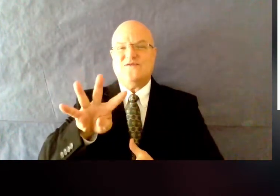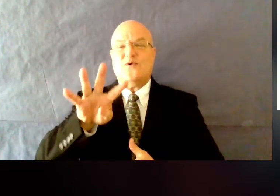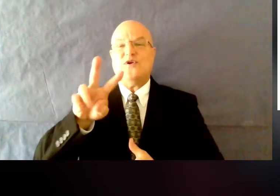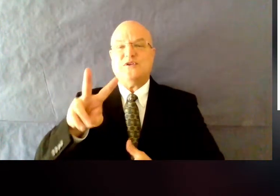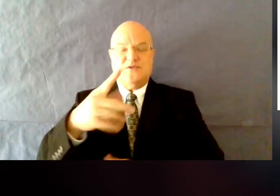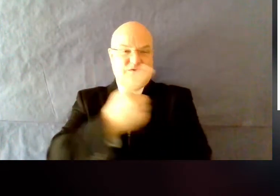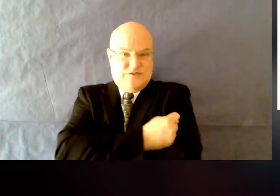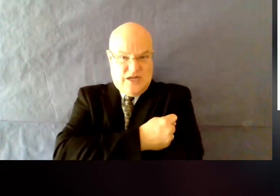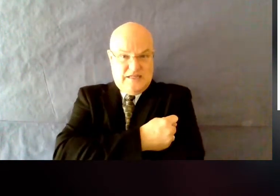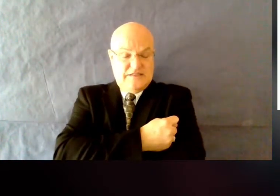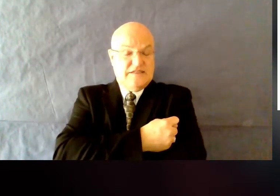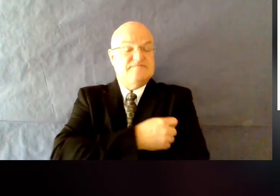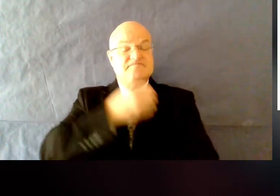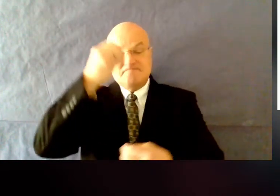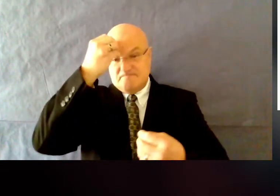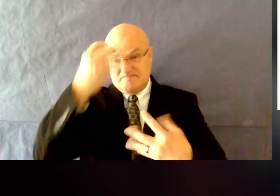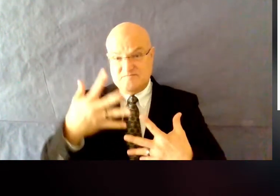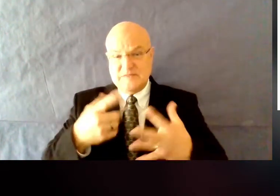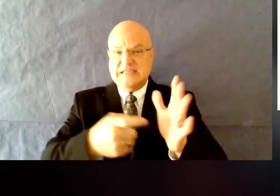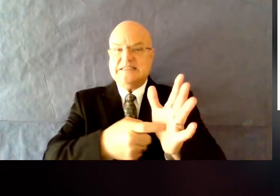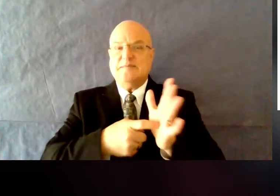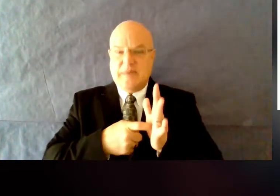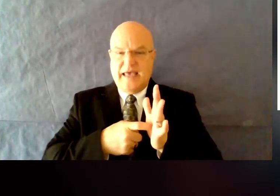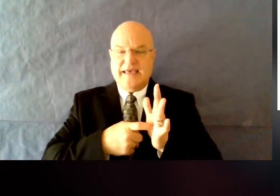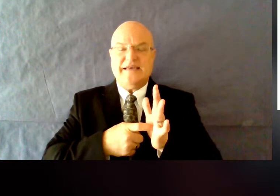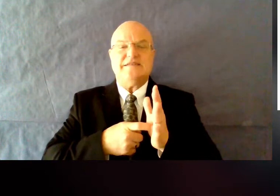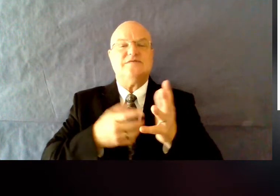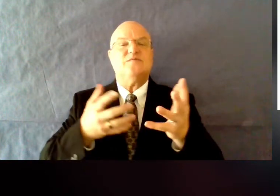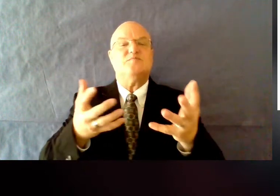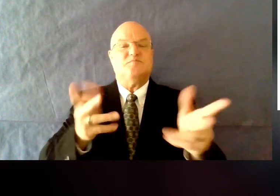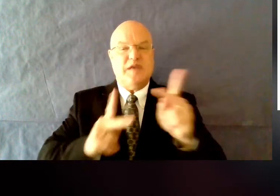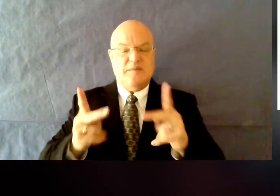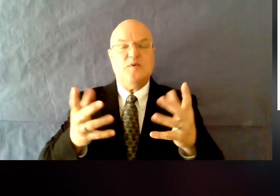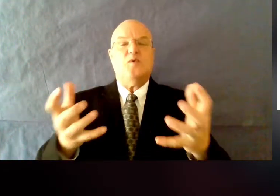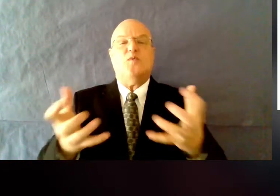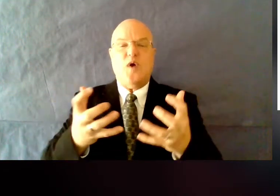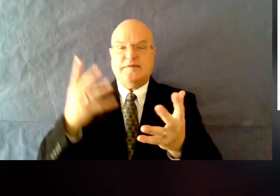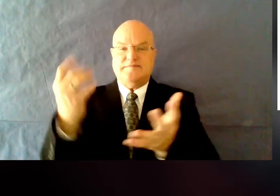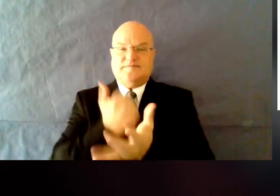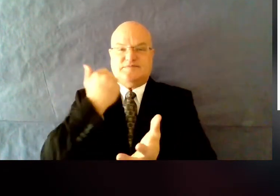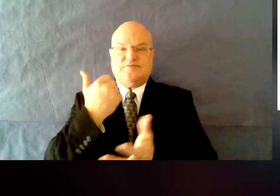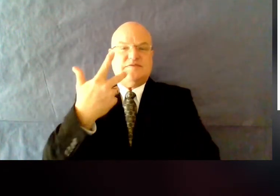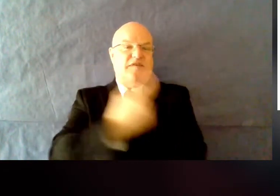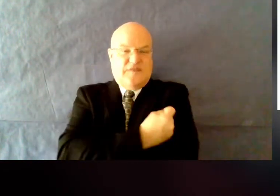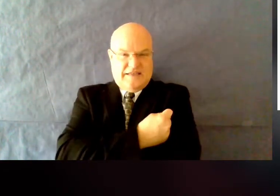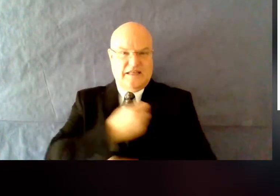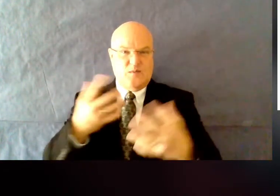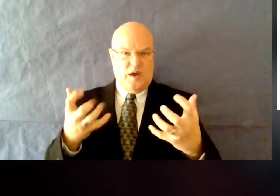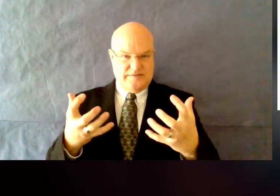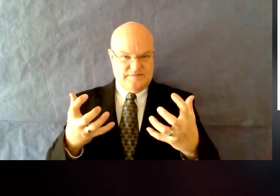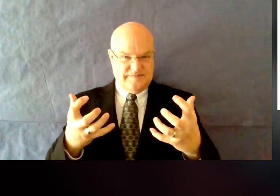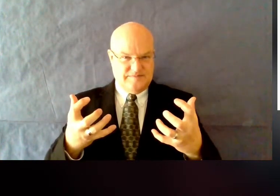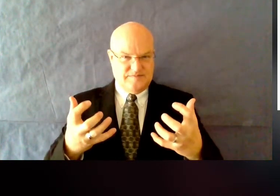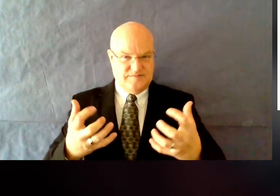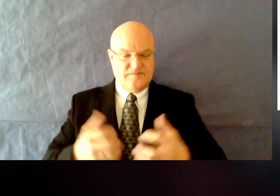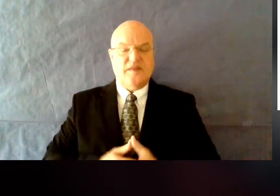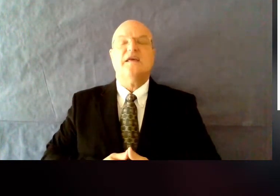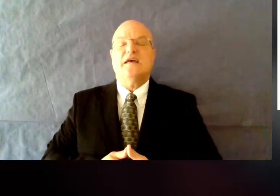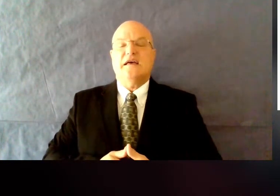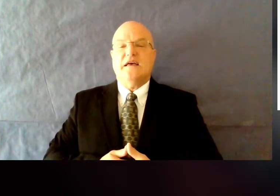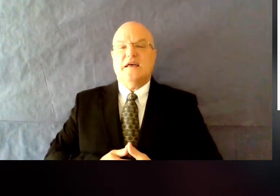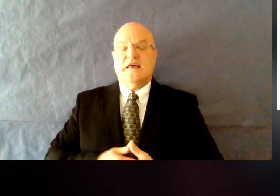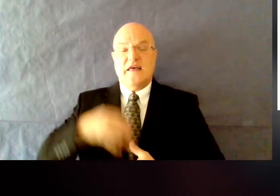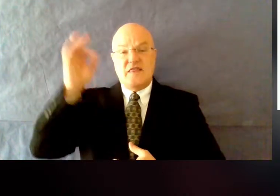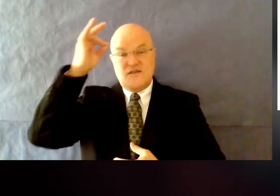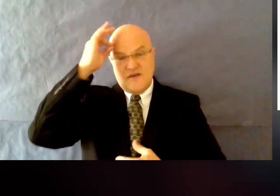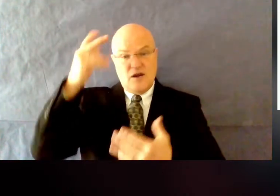tells me the demand is there. People are looking for the opportunity to get their vaccination. The federal